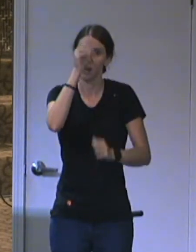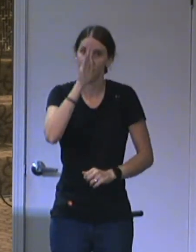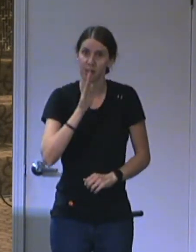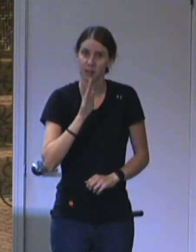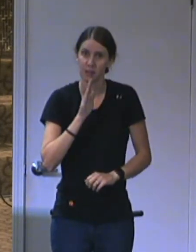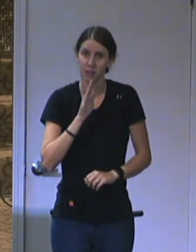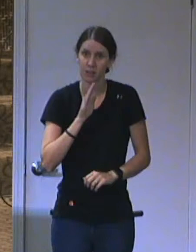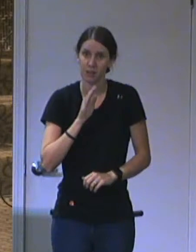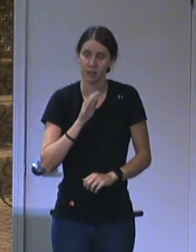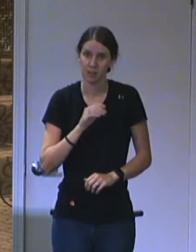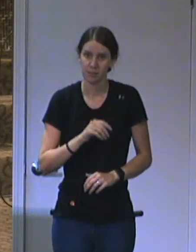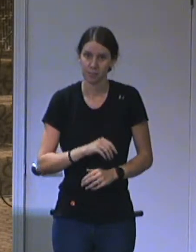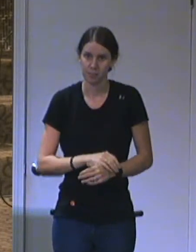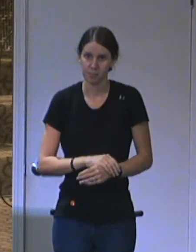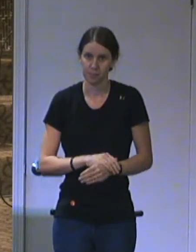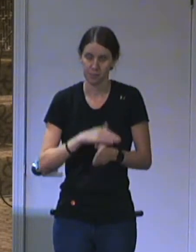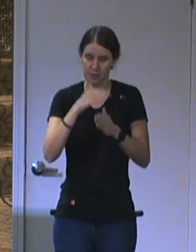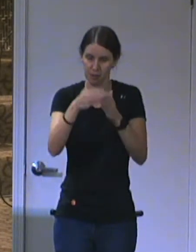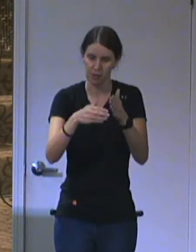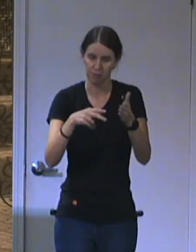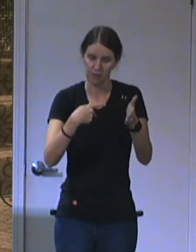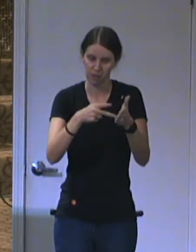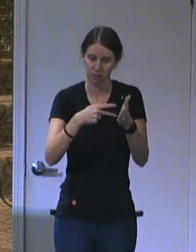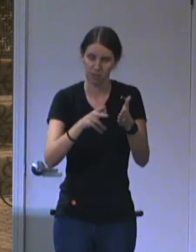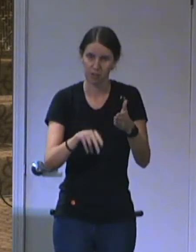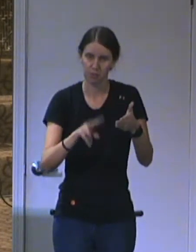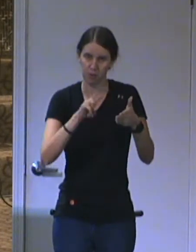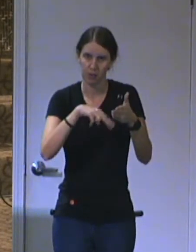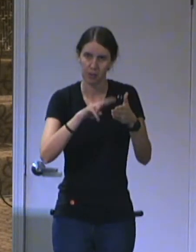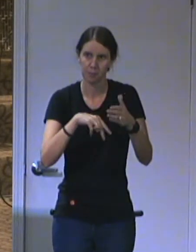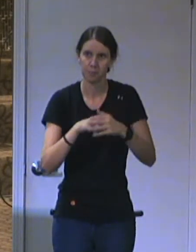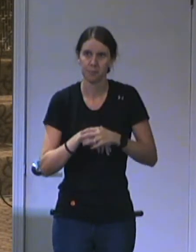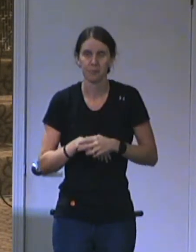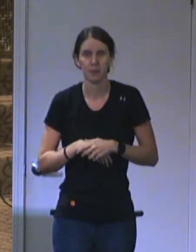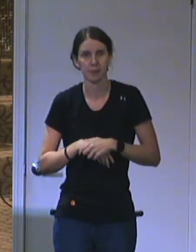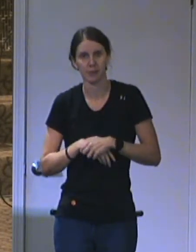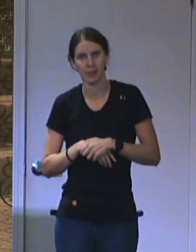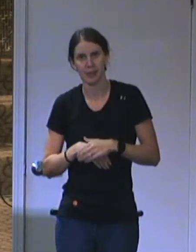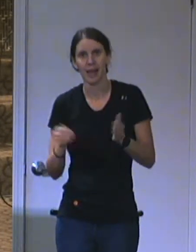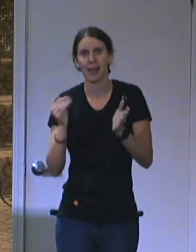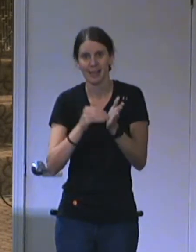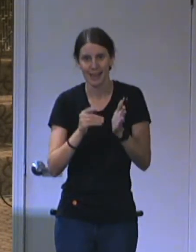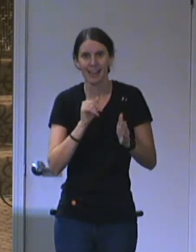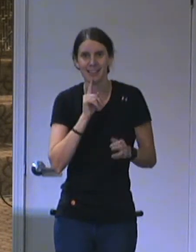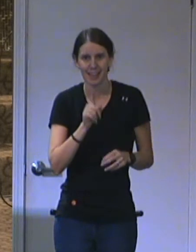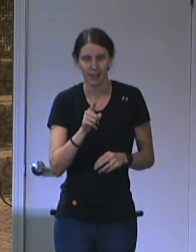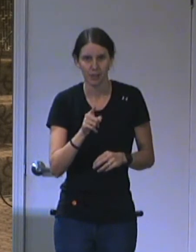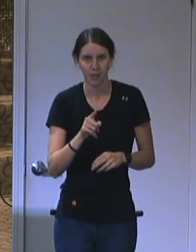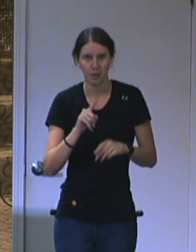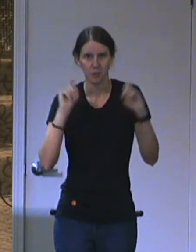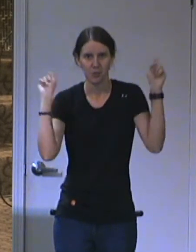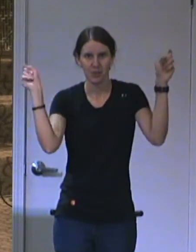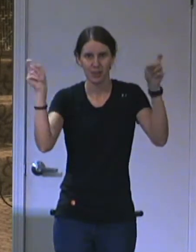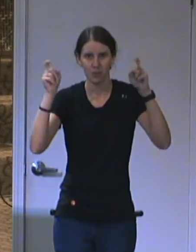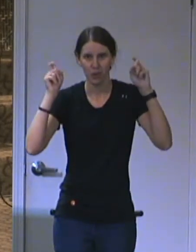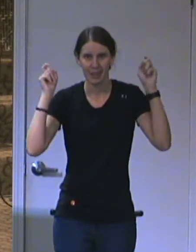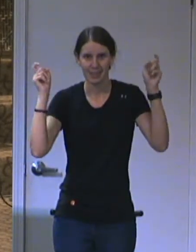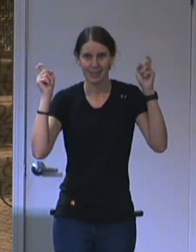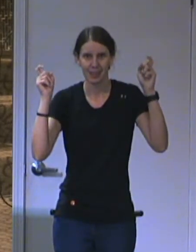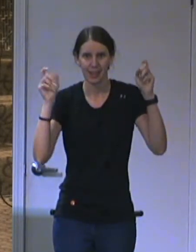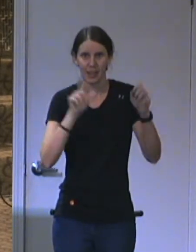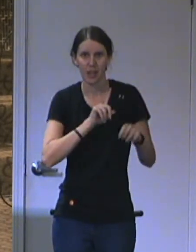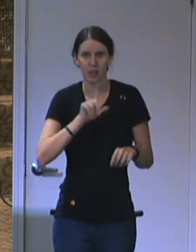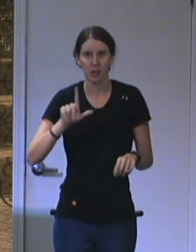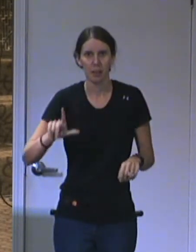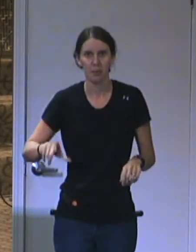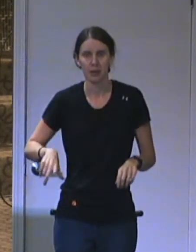As we get to the end there, basically says, so again, I say, rejoice in